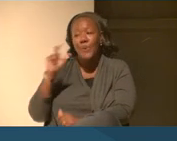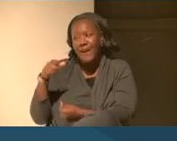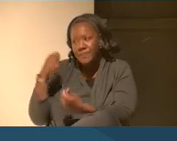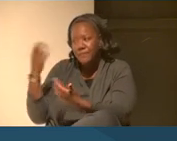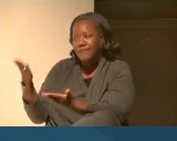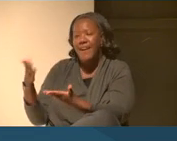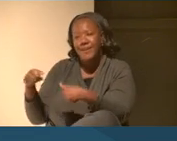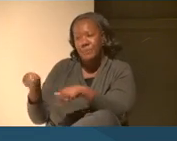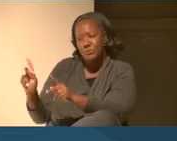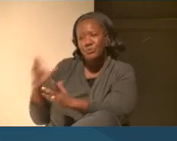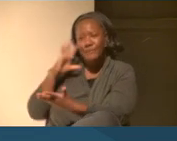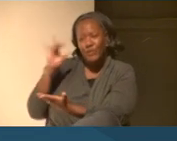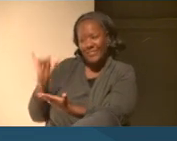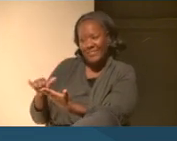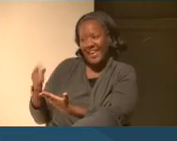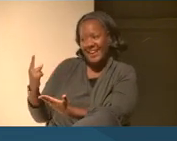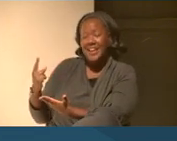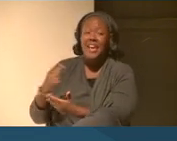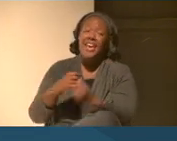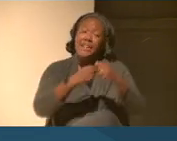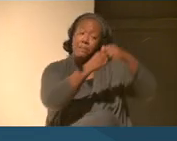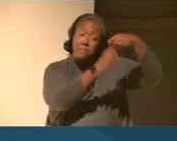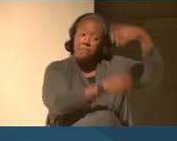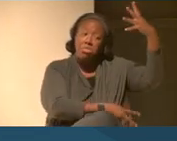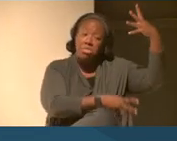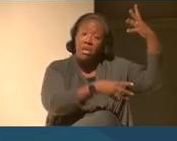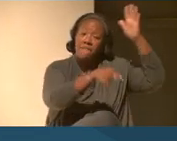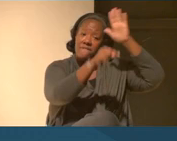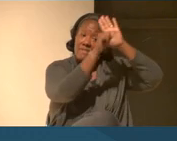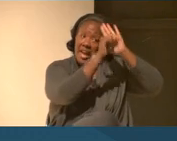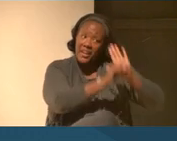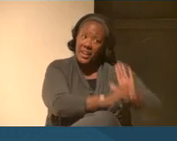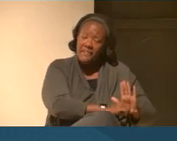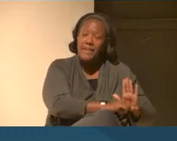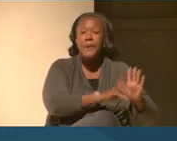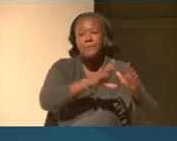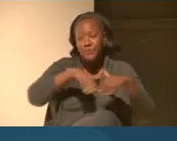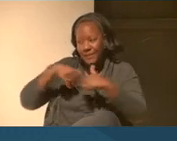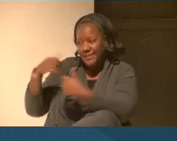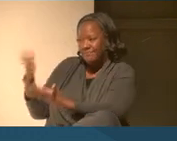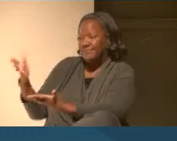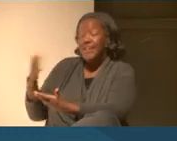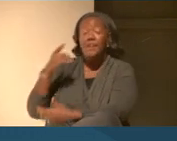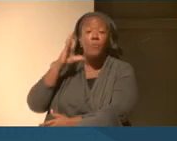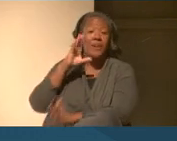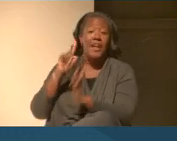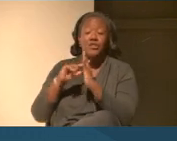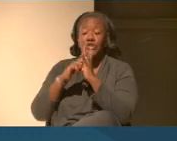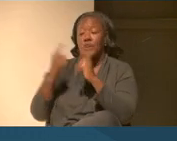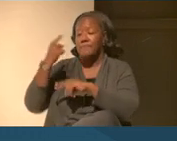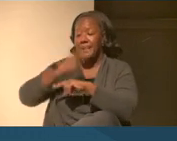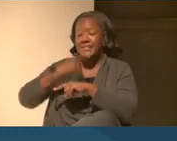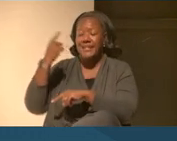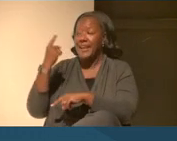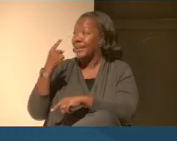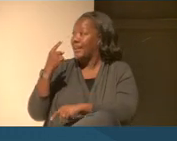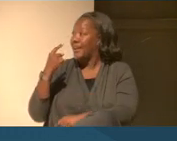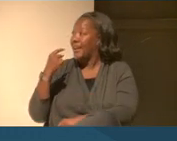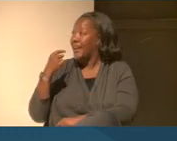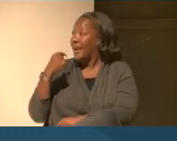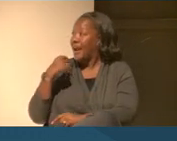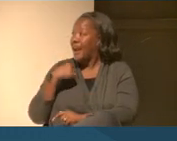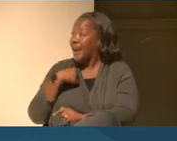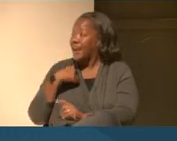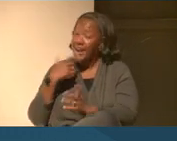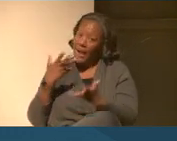ton of bad things, you have to let it be out there and let it breathe. I mean, I start my day, for example, I can afford this to do